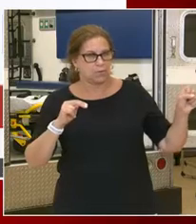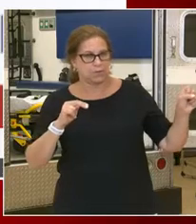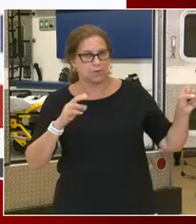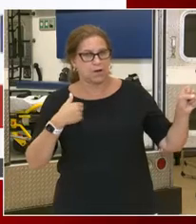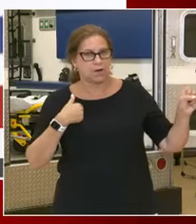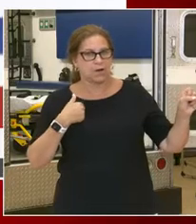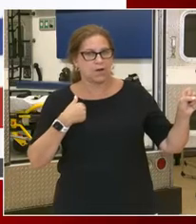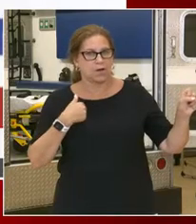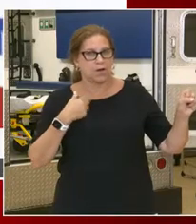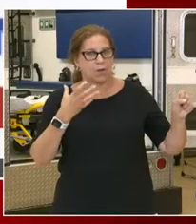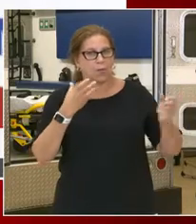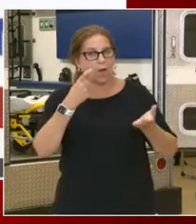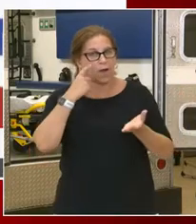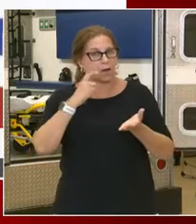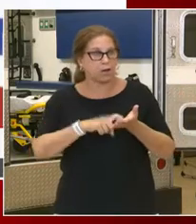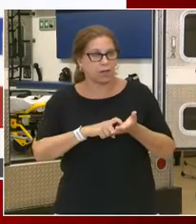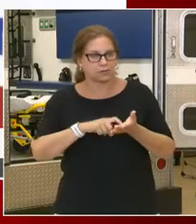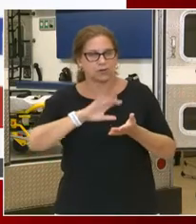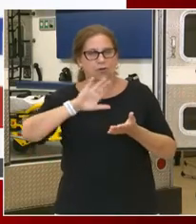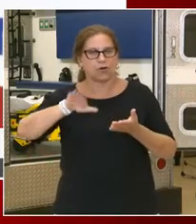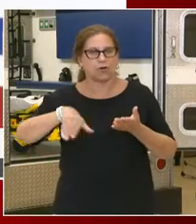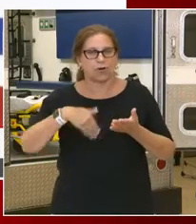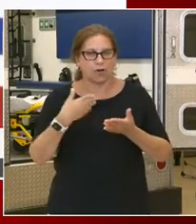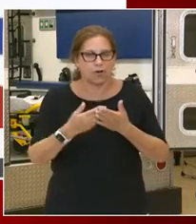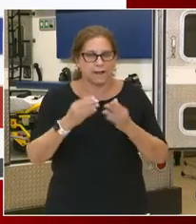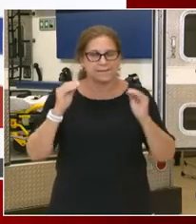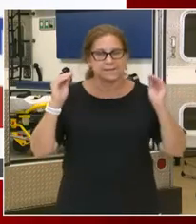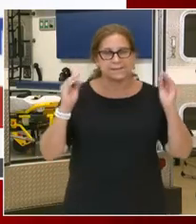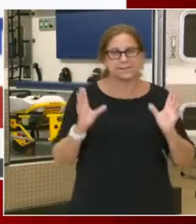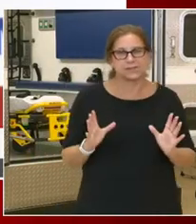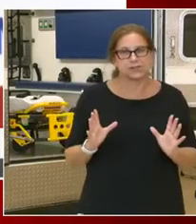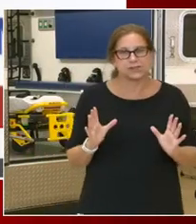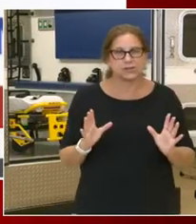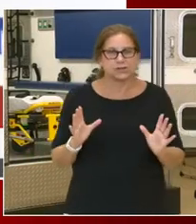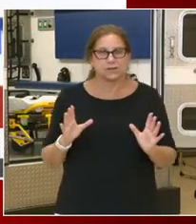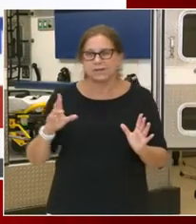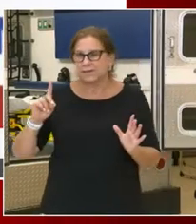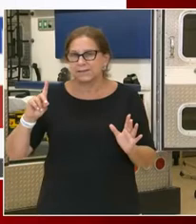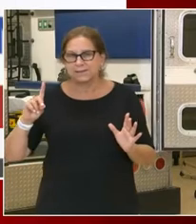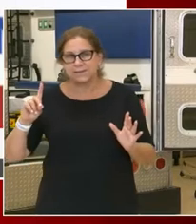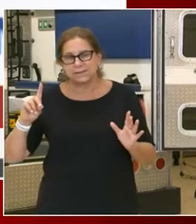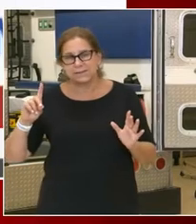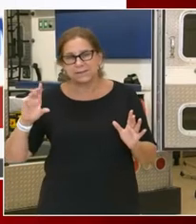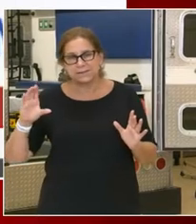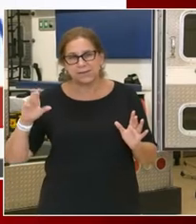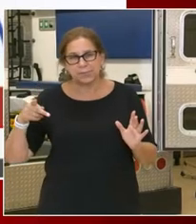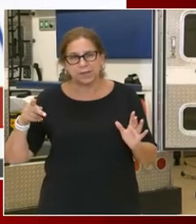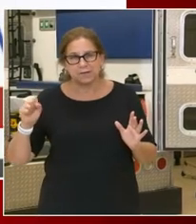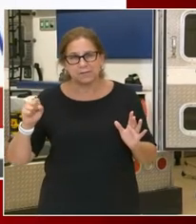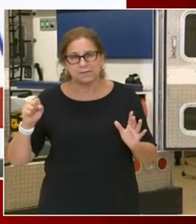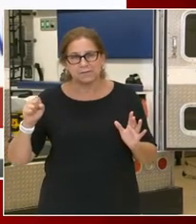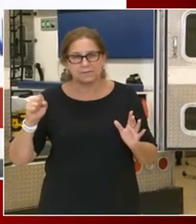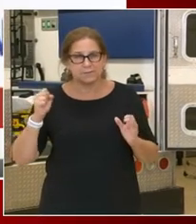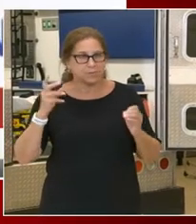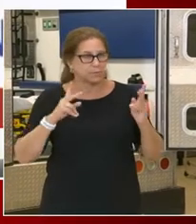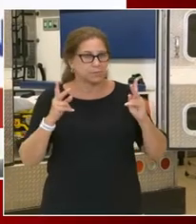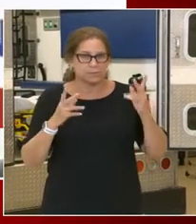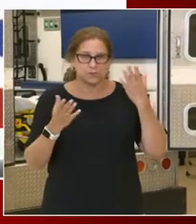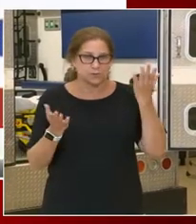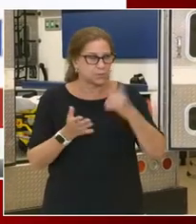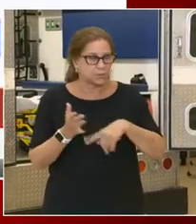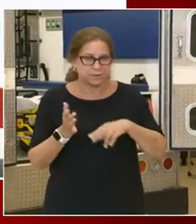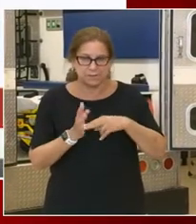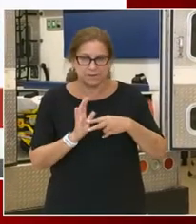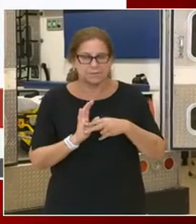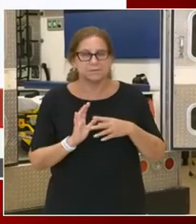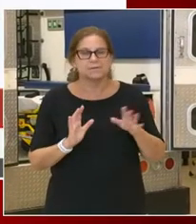terms DCPS and LEAs, but what we really mean is the work of the teachers in the classrooms. And across all our public schools, our teachers have been